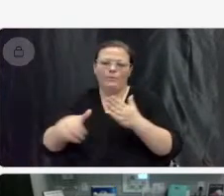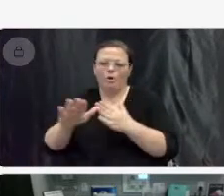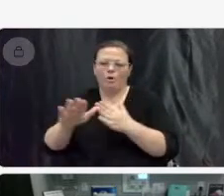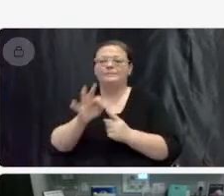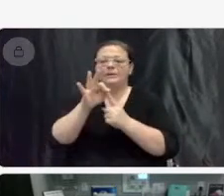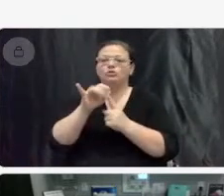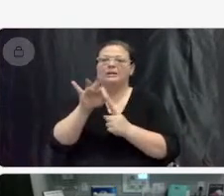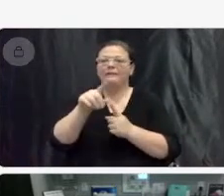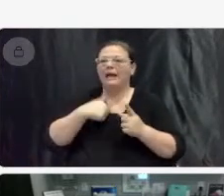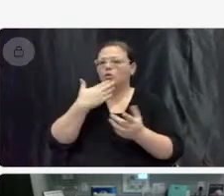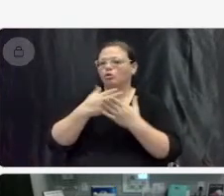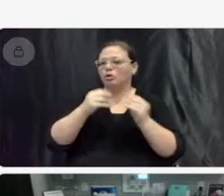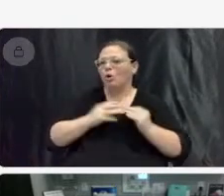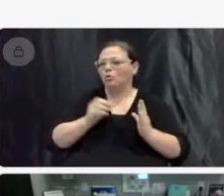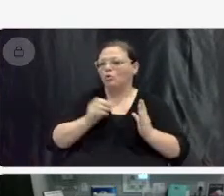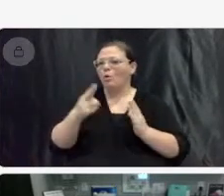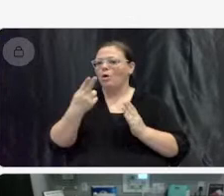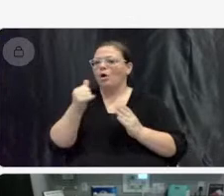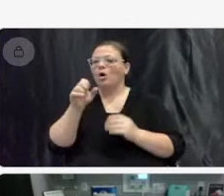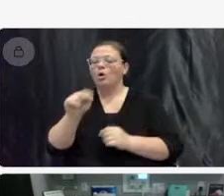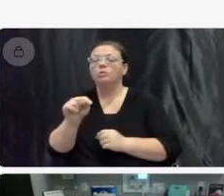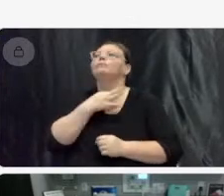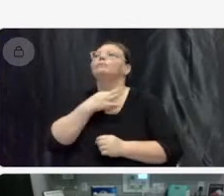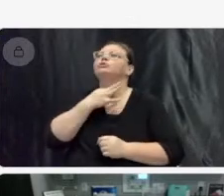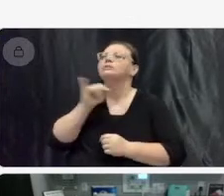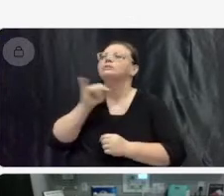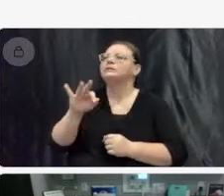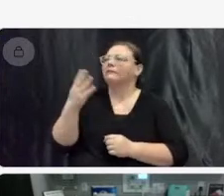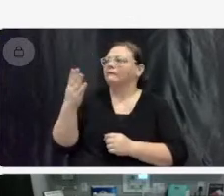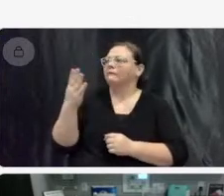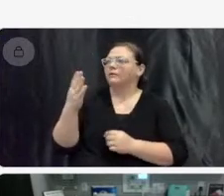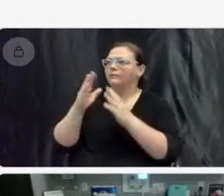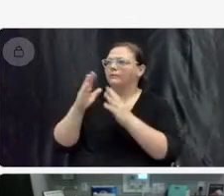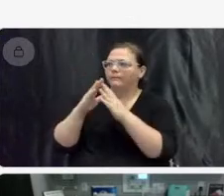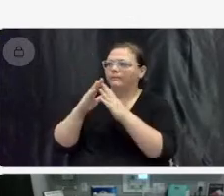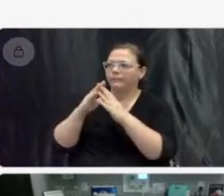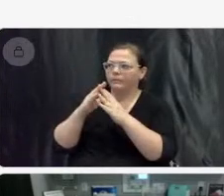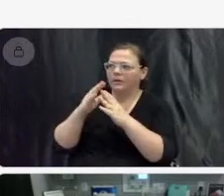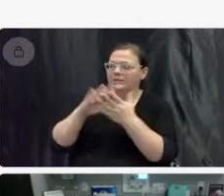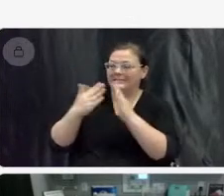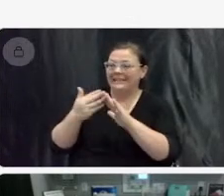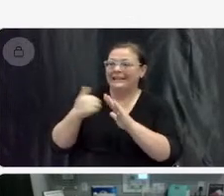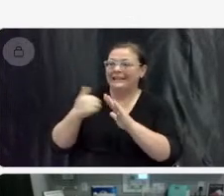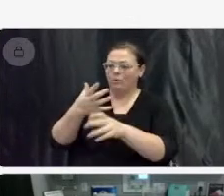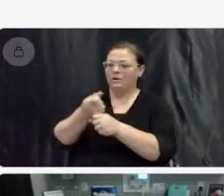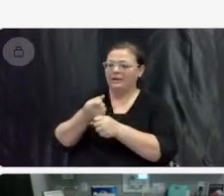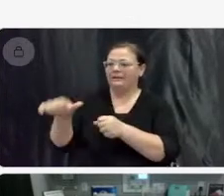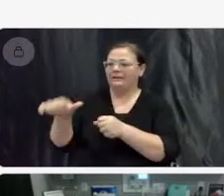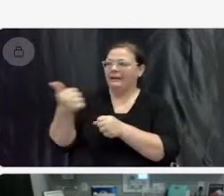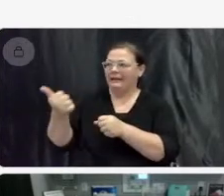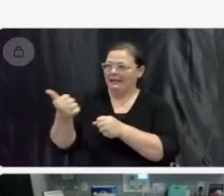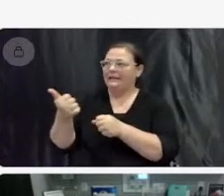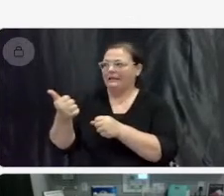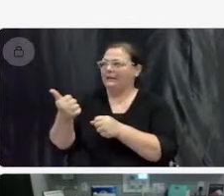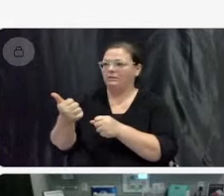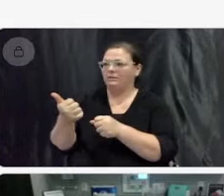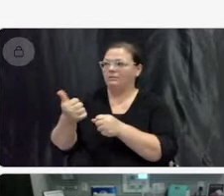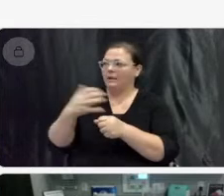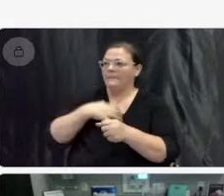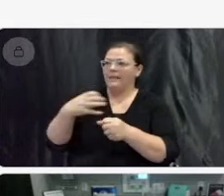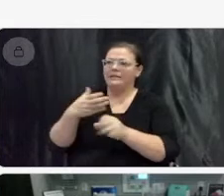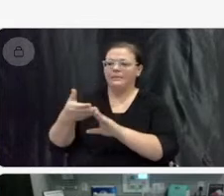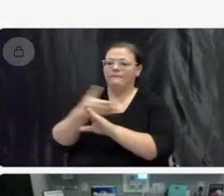I'm curious, did the city receive any calls or complaints for our property or any other property prior to the rezoning letters and information being sent